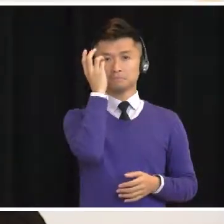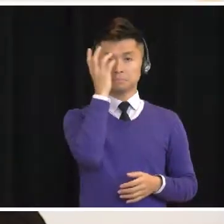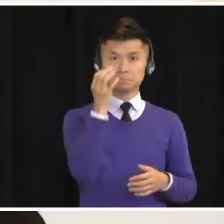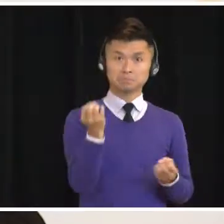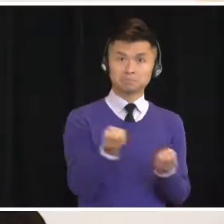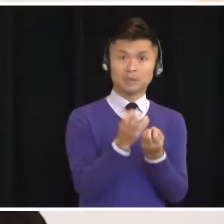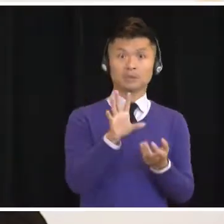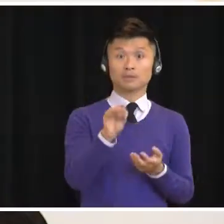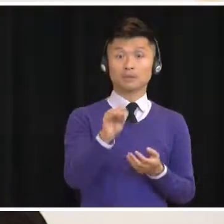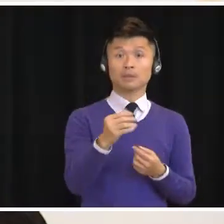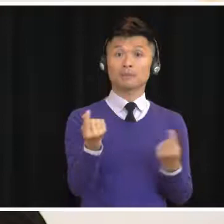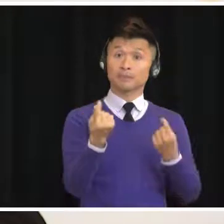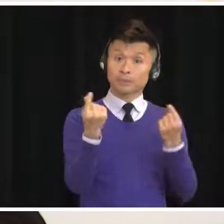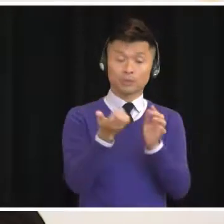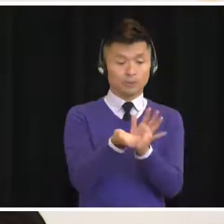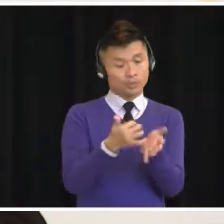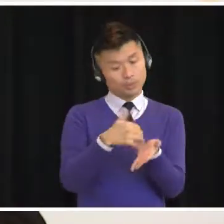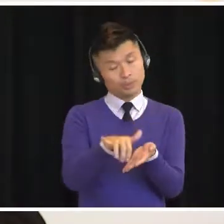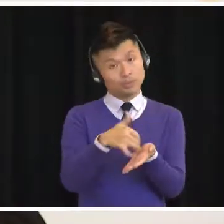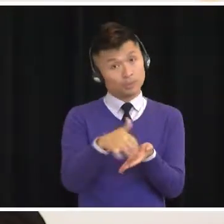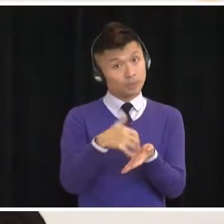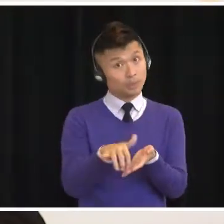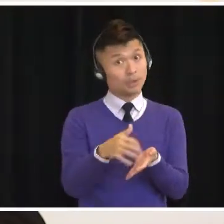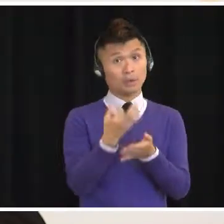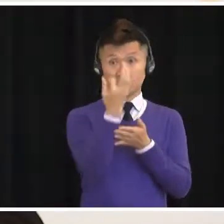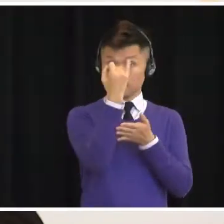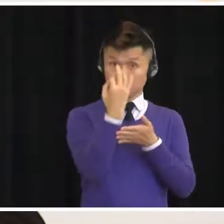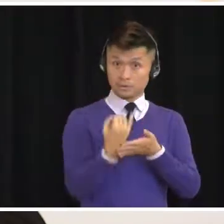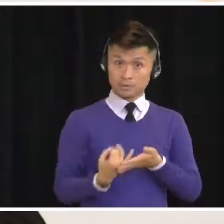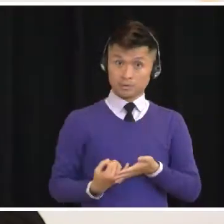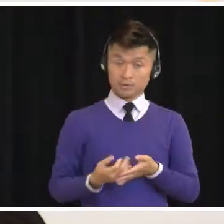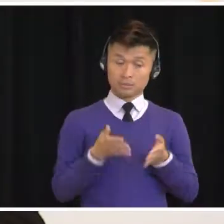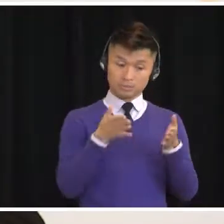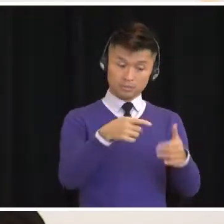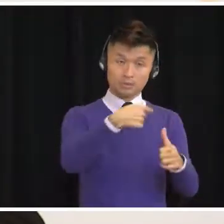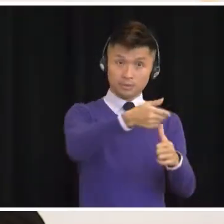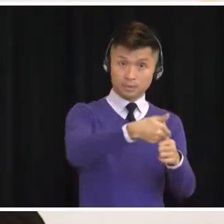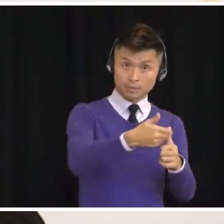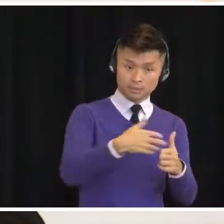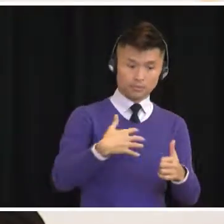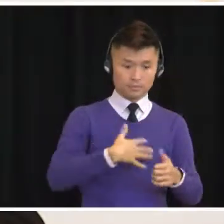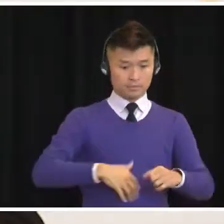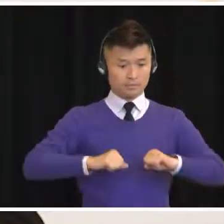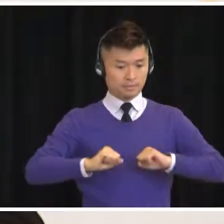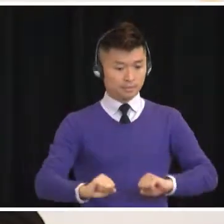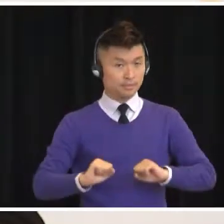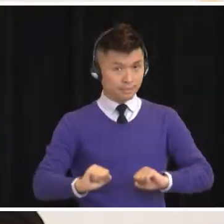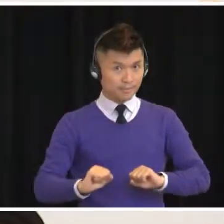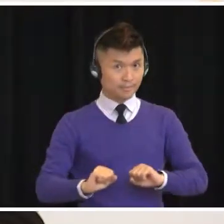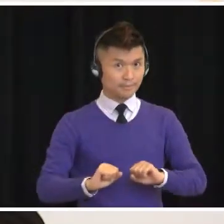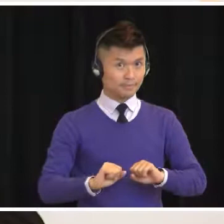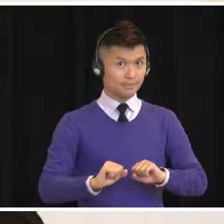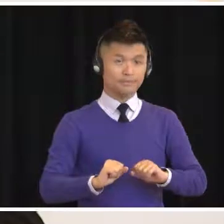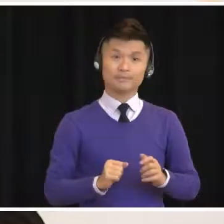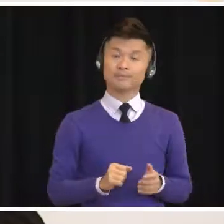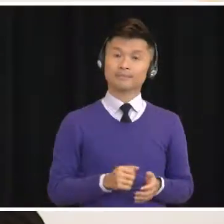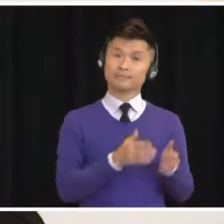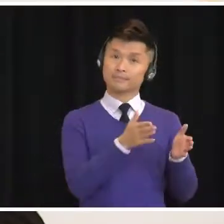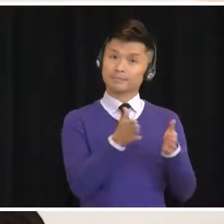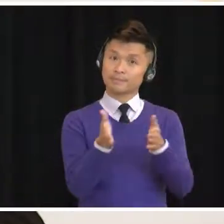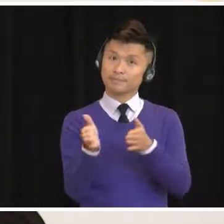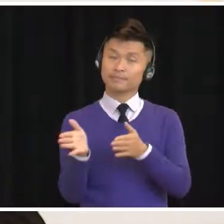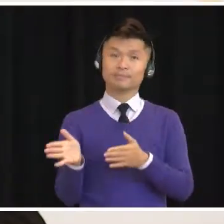in the field of education, in the field of health, in the field of parental